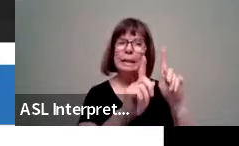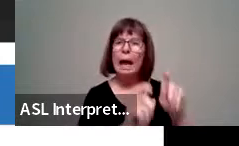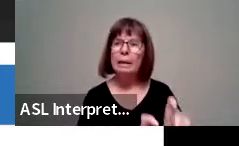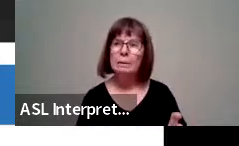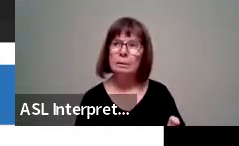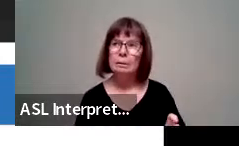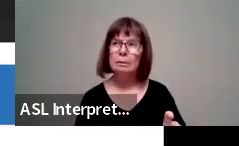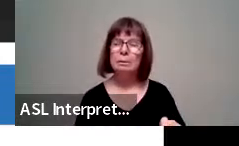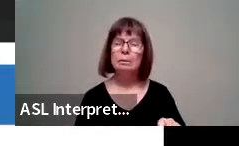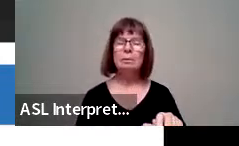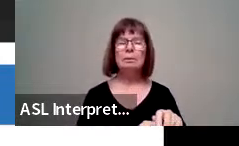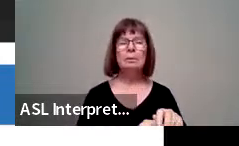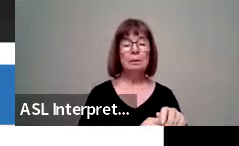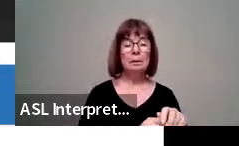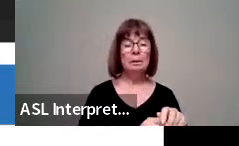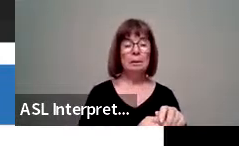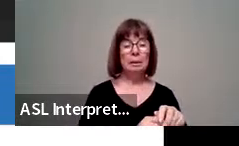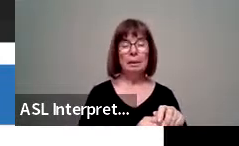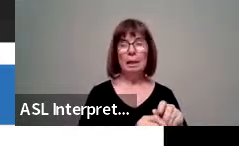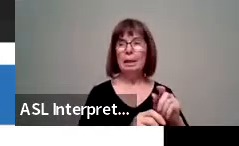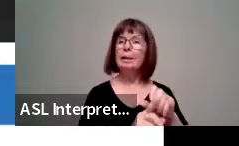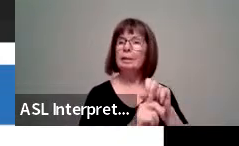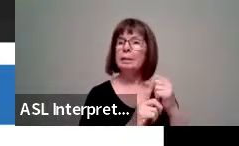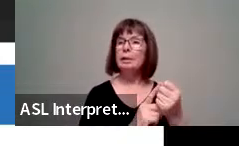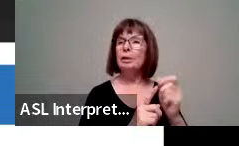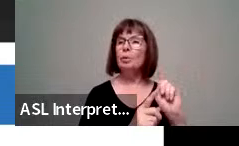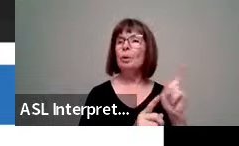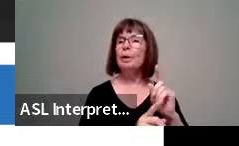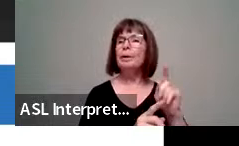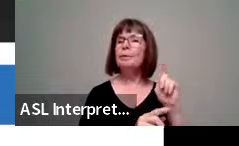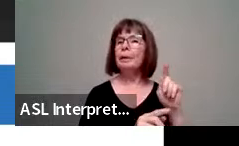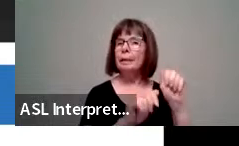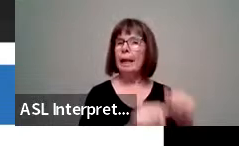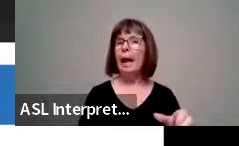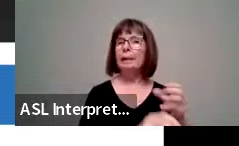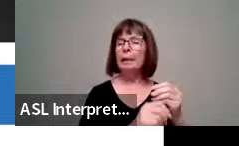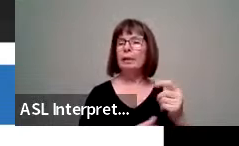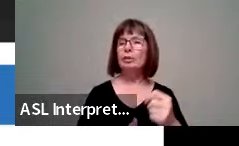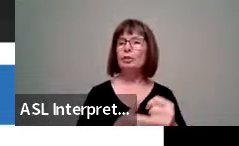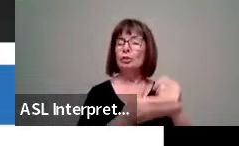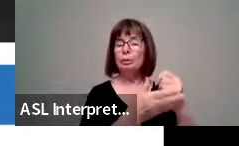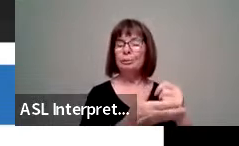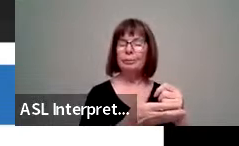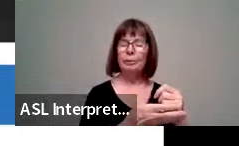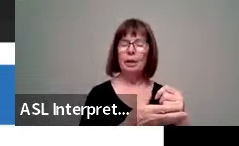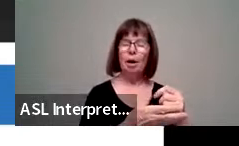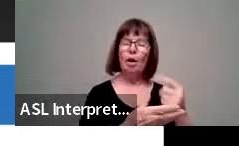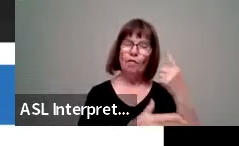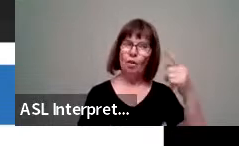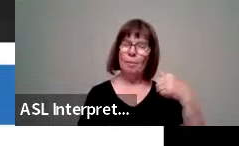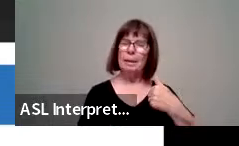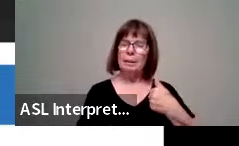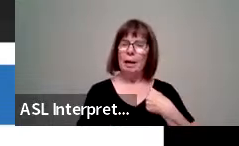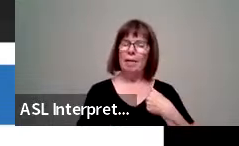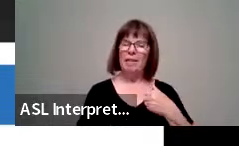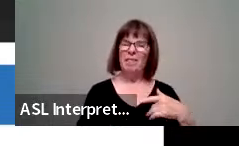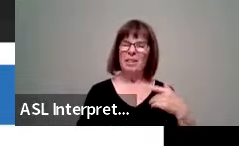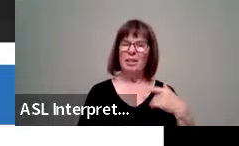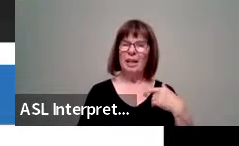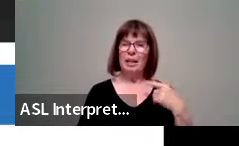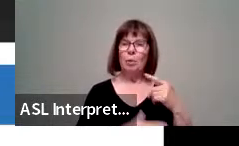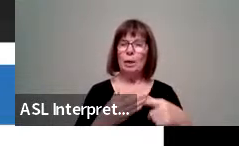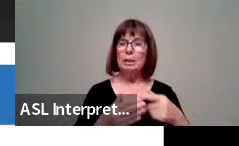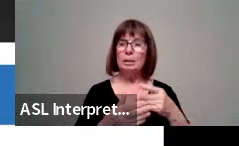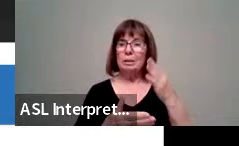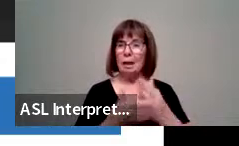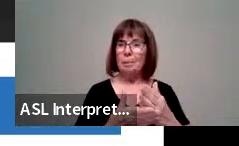testing and settings where they can actually also get treatment. Like, though, to me, the structures that are being discontinued are the